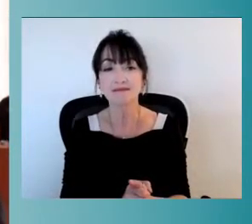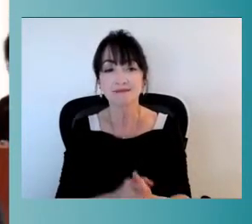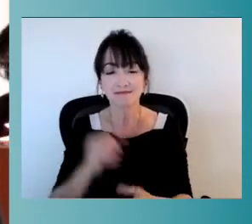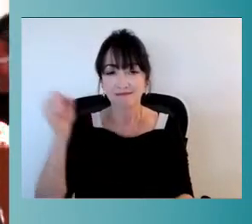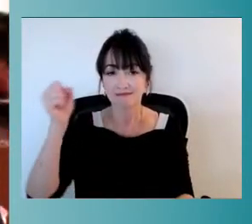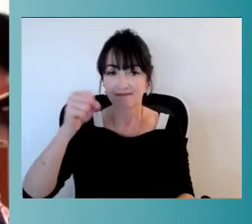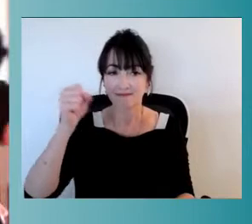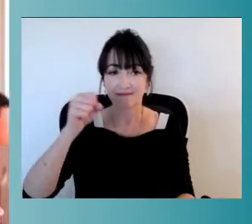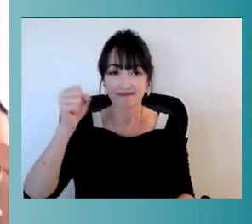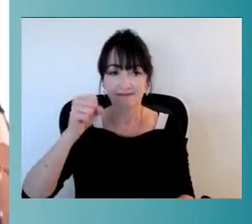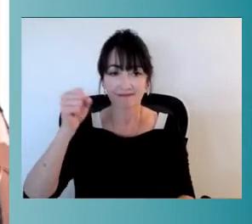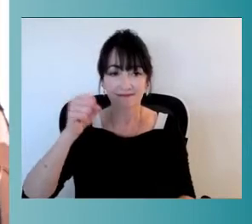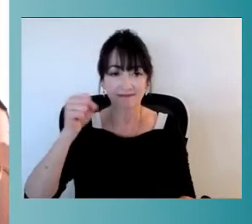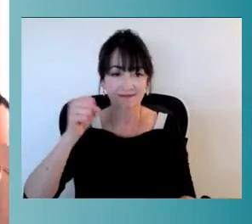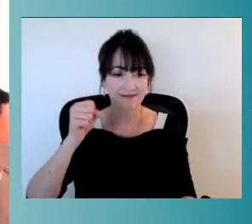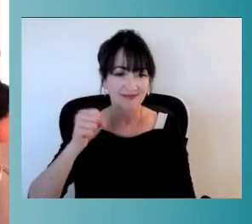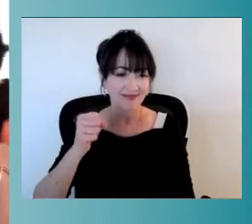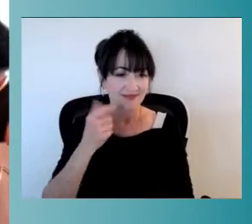Yeah.